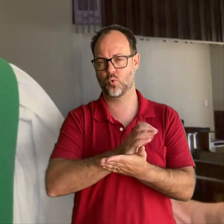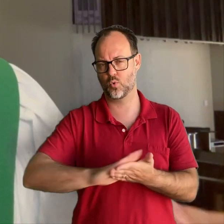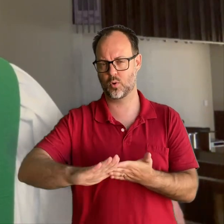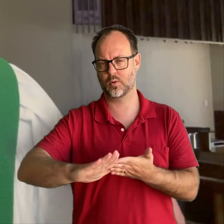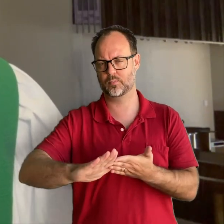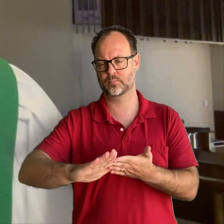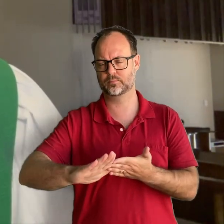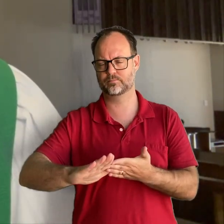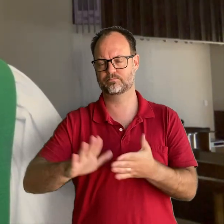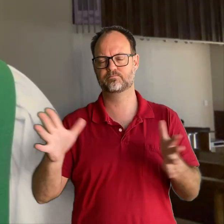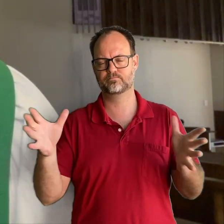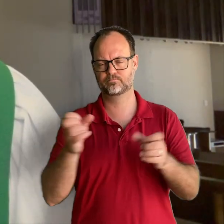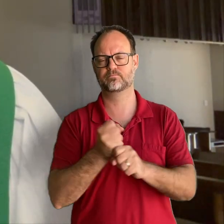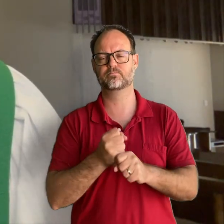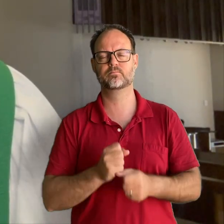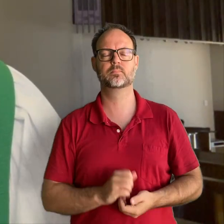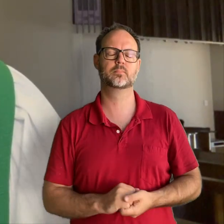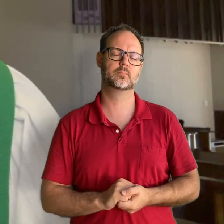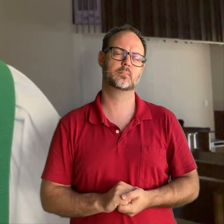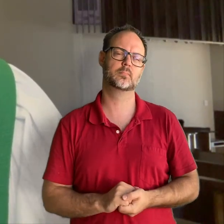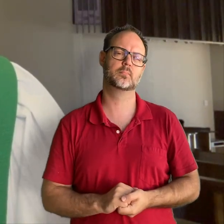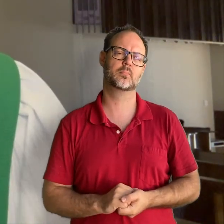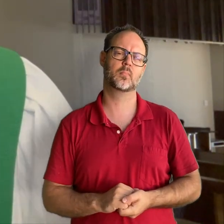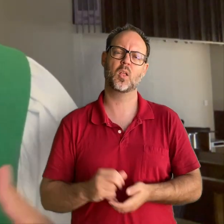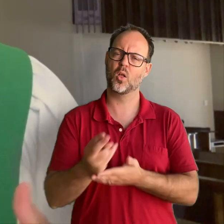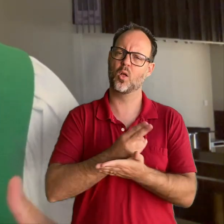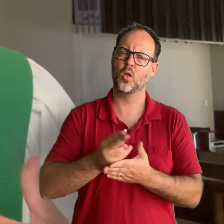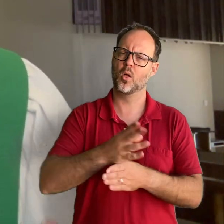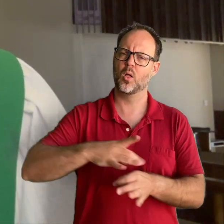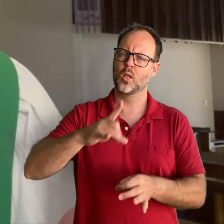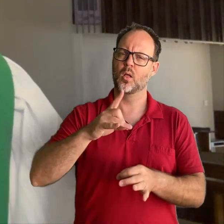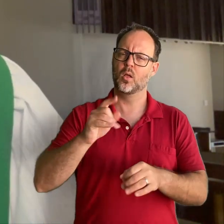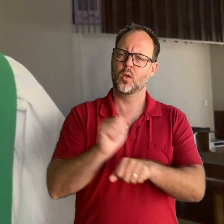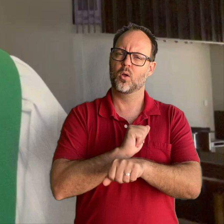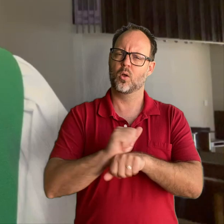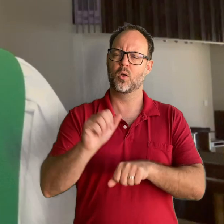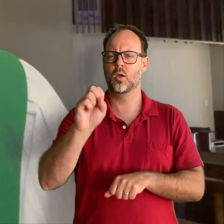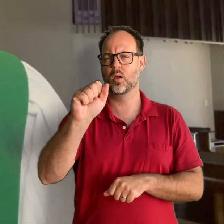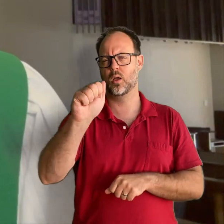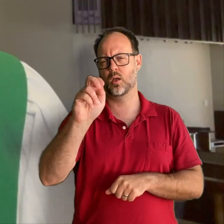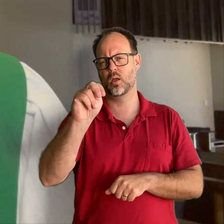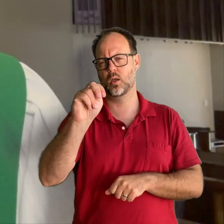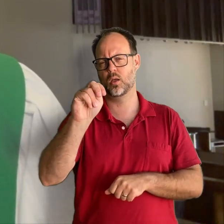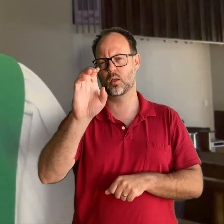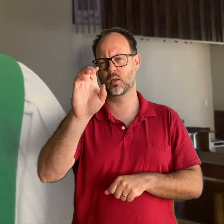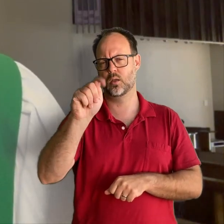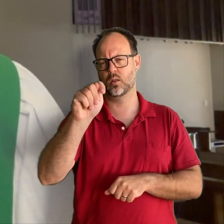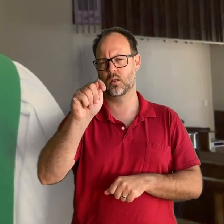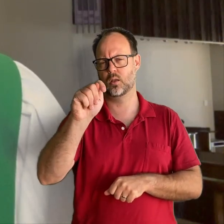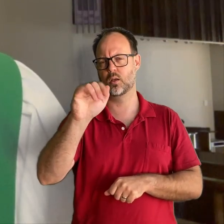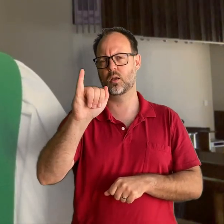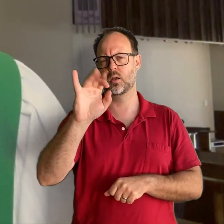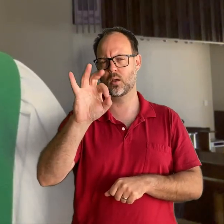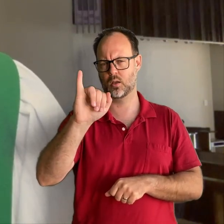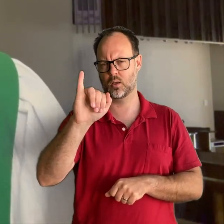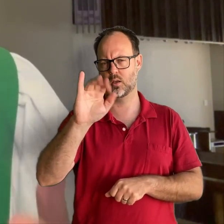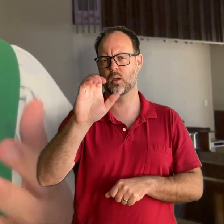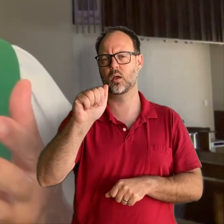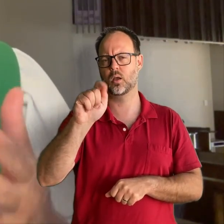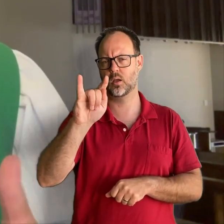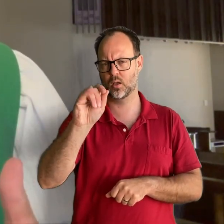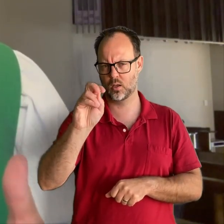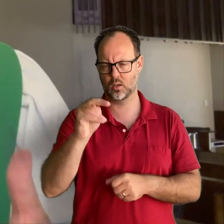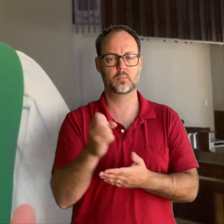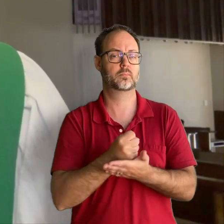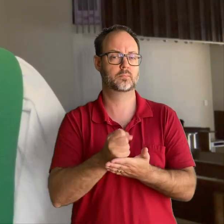sanctification captures that. And the Holy Spirit works sanctification in us, bringing us into faith